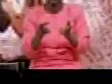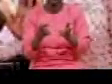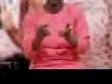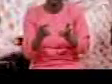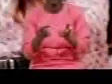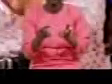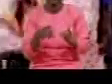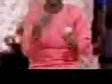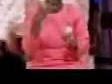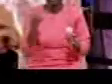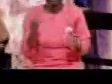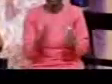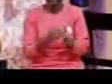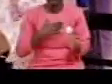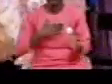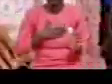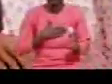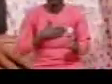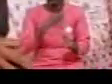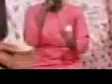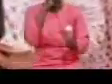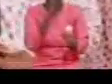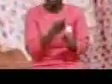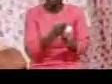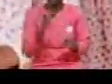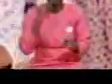disant que ma foi est